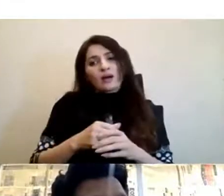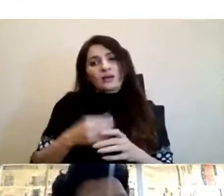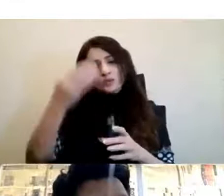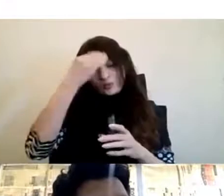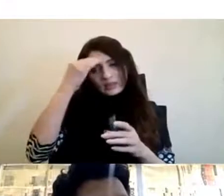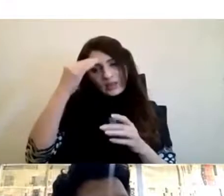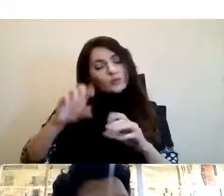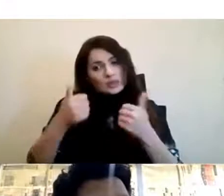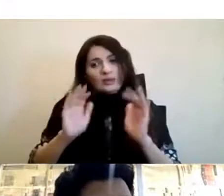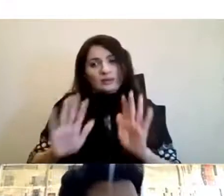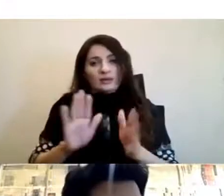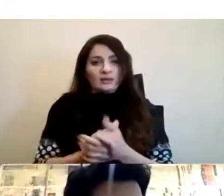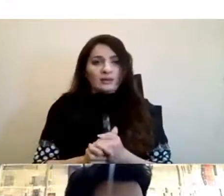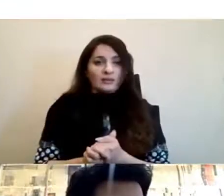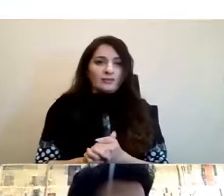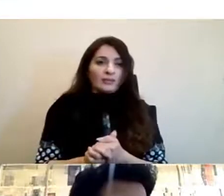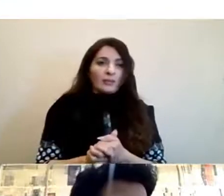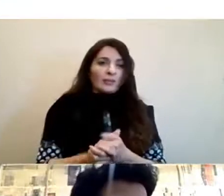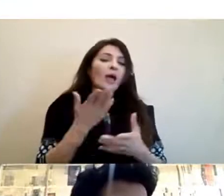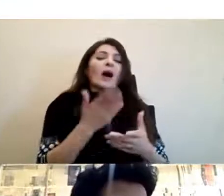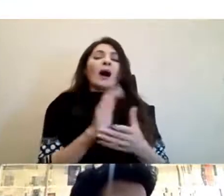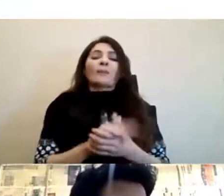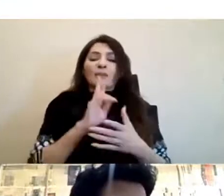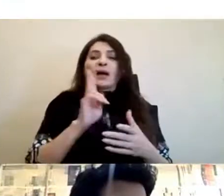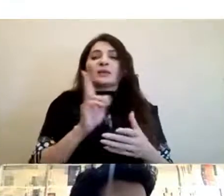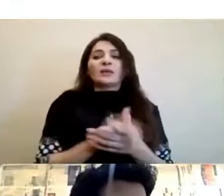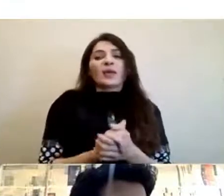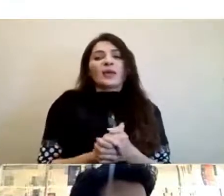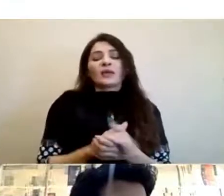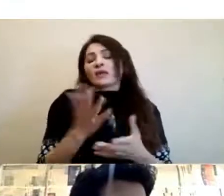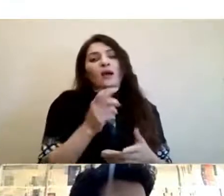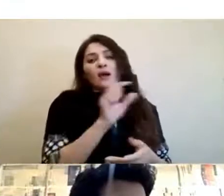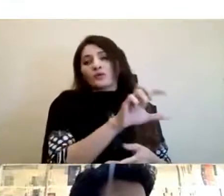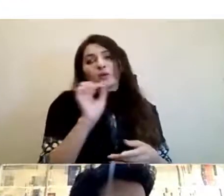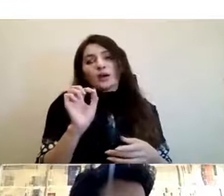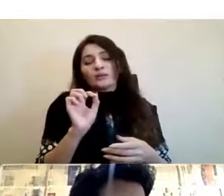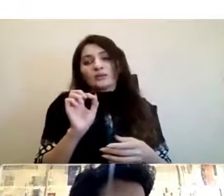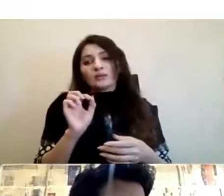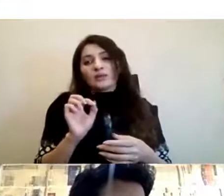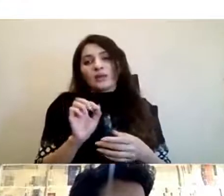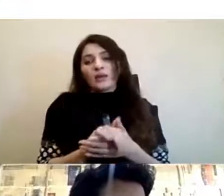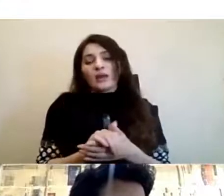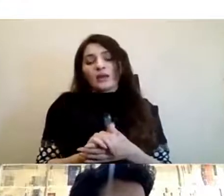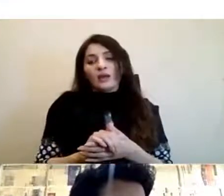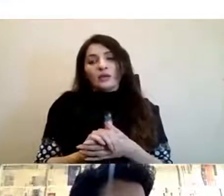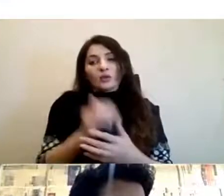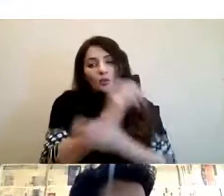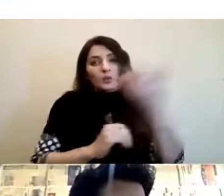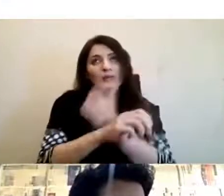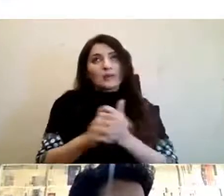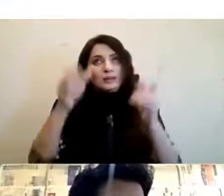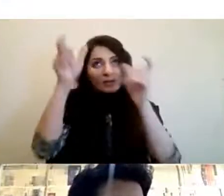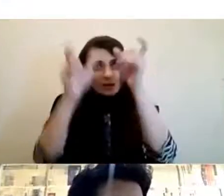in agreement, particularly to the point you made about the importance of involving people with disabilities as